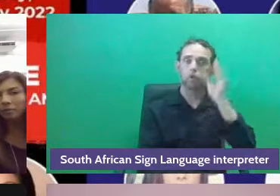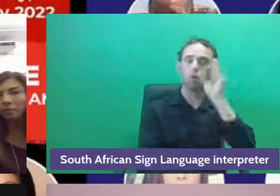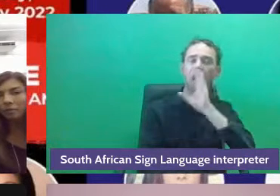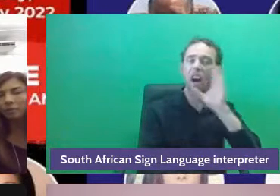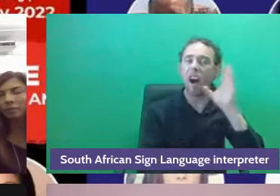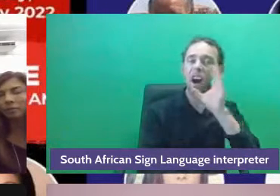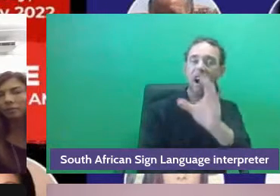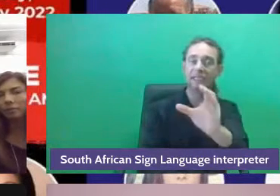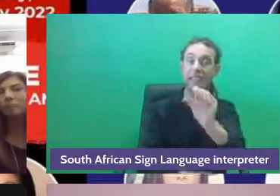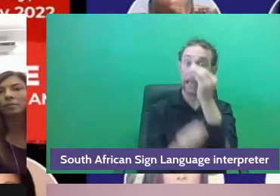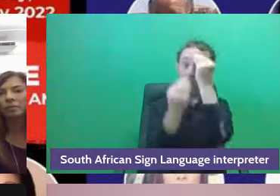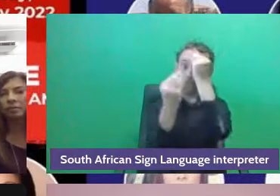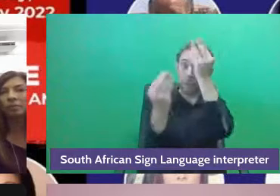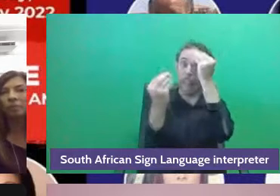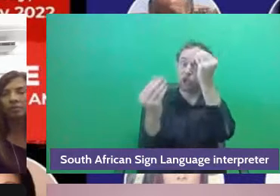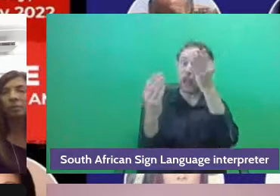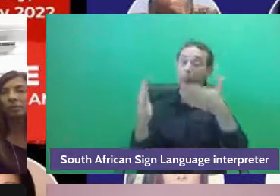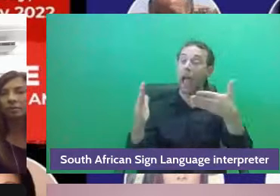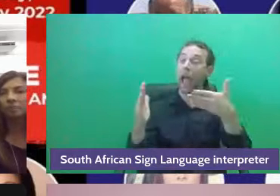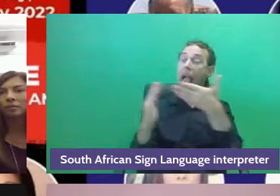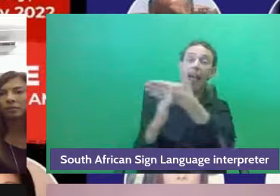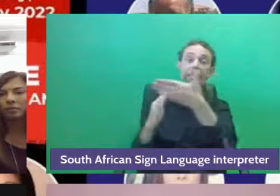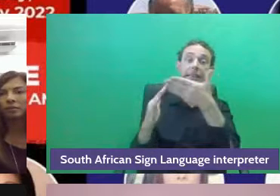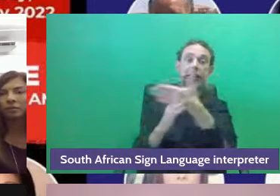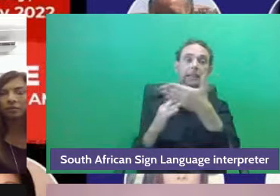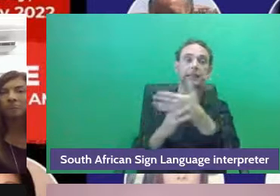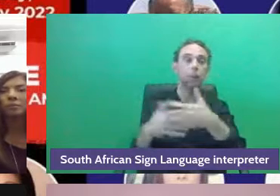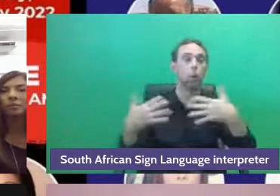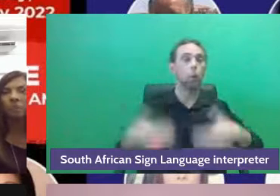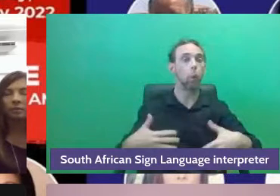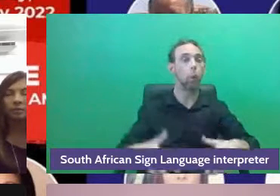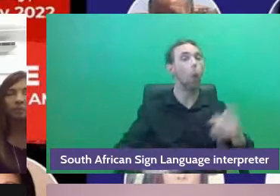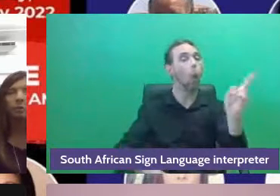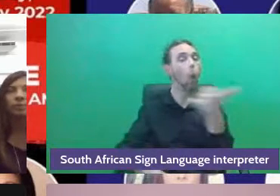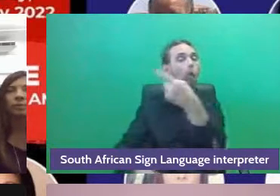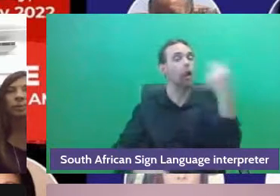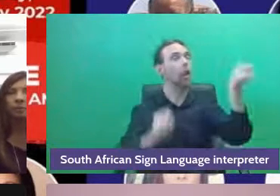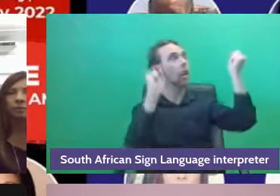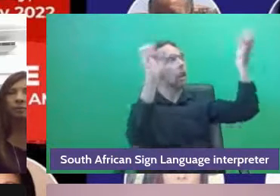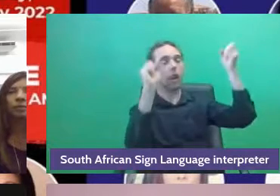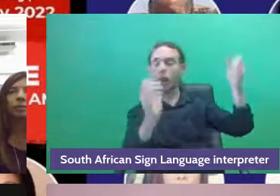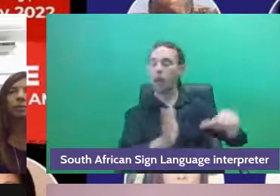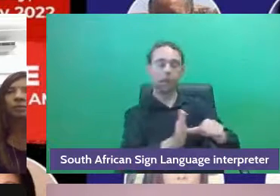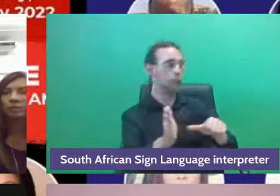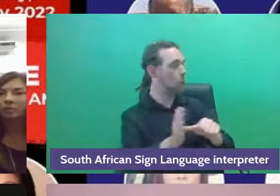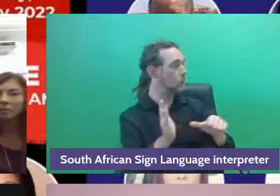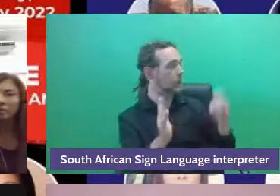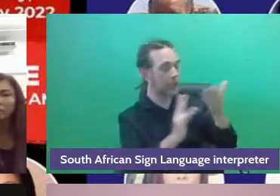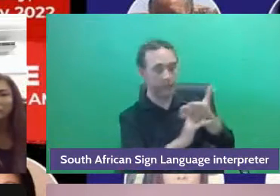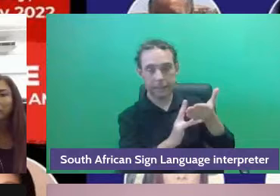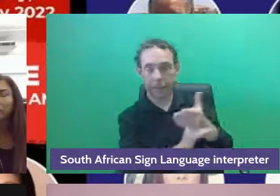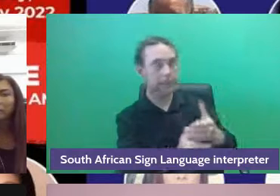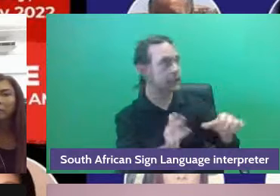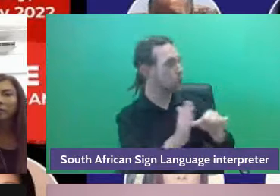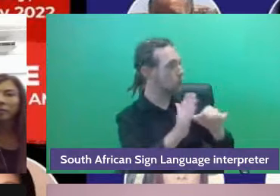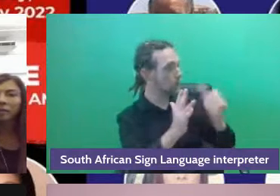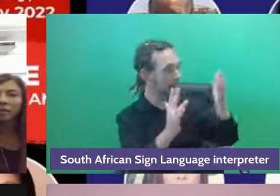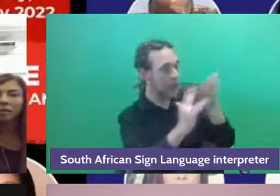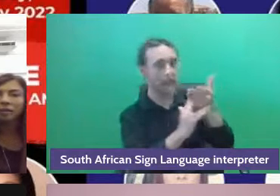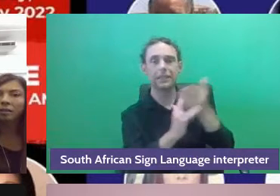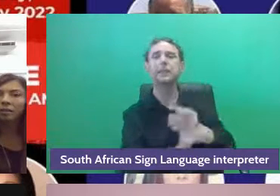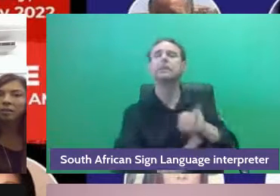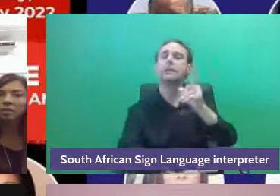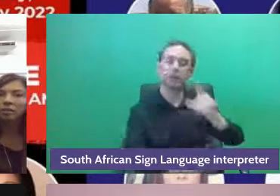has been something that all panelists have touched on, and there are many ways that persons with disability can